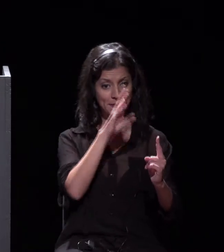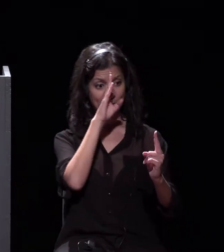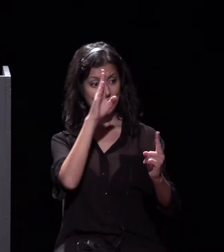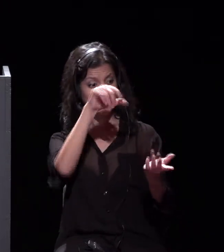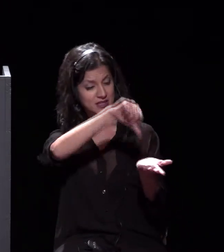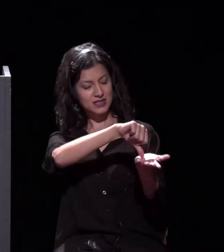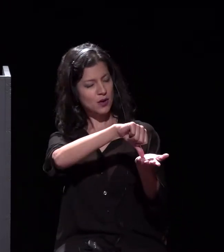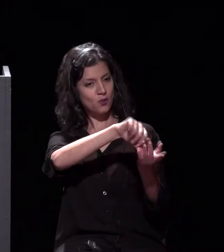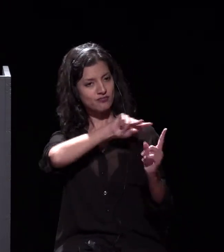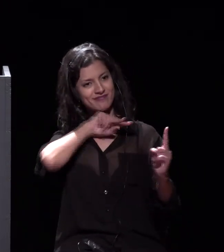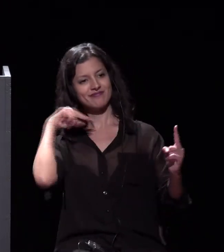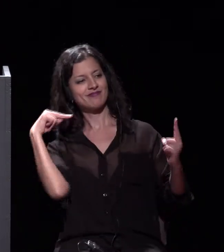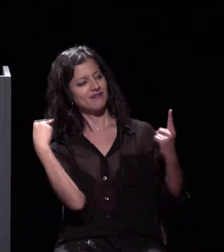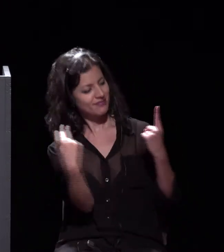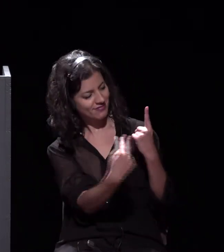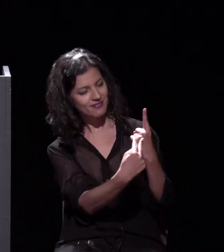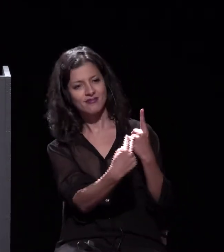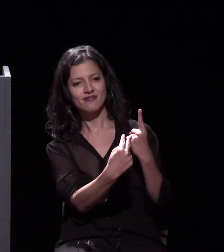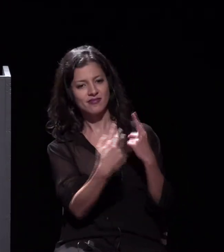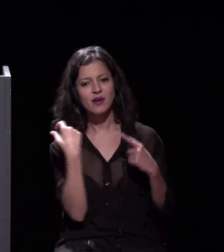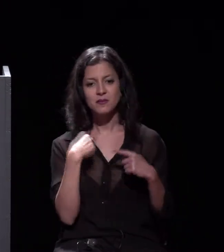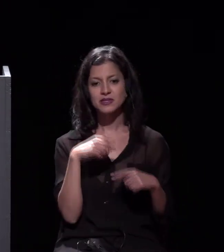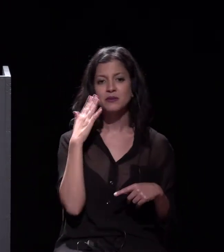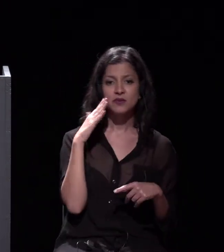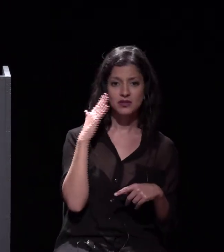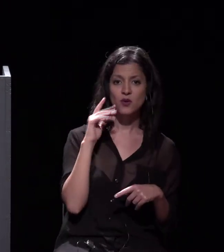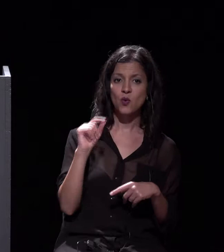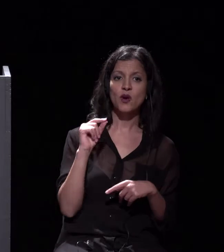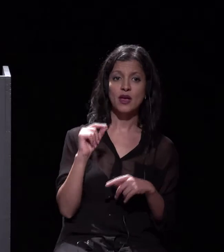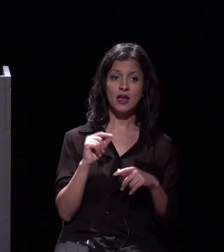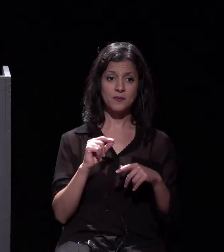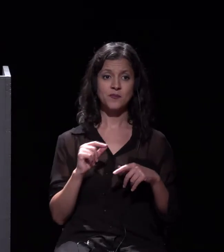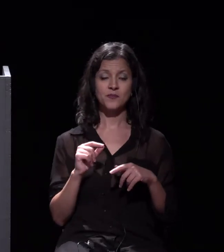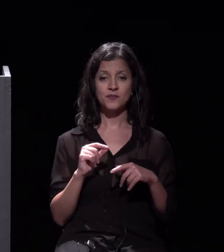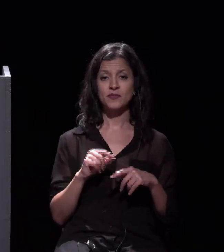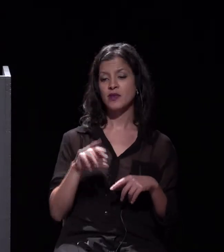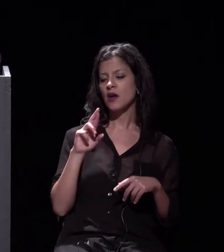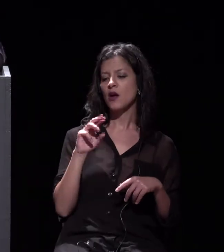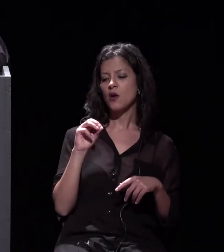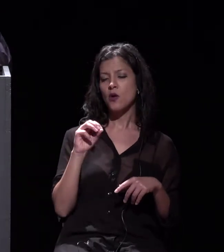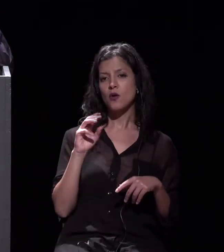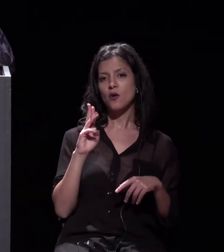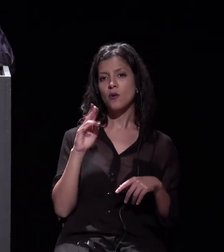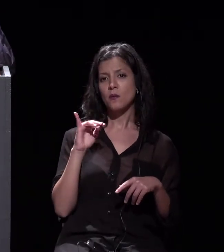also mirroring the perspective of what William Robinson or Leslie Sclair would call the transnational elites.